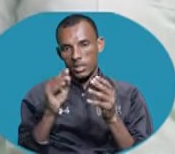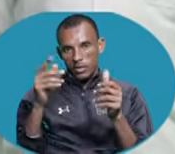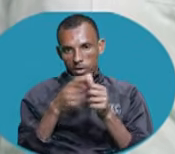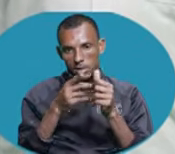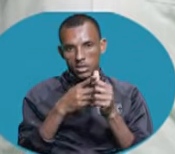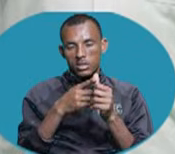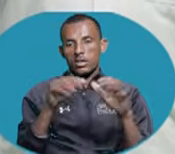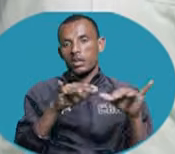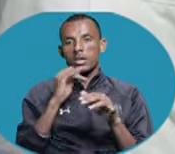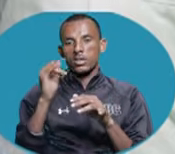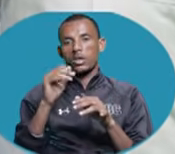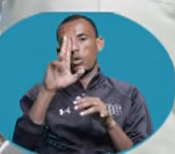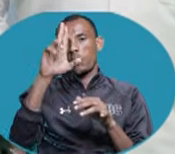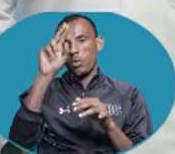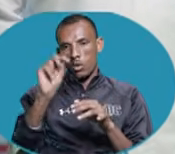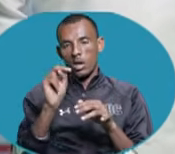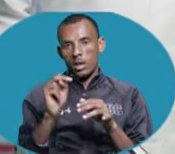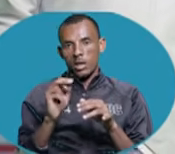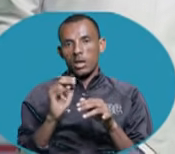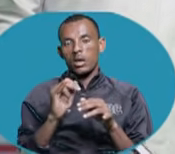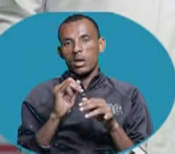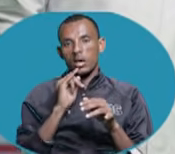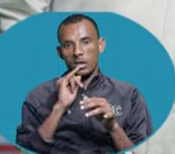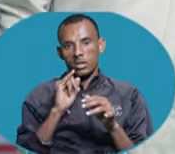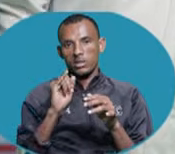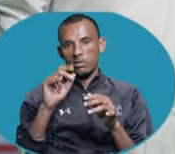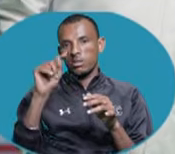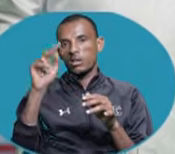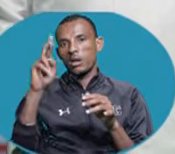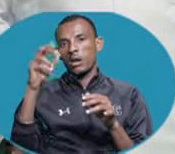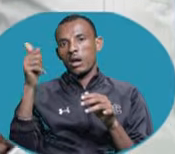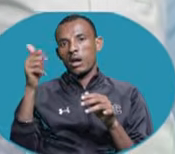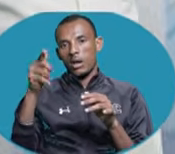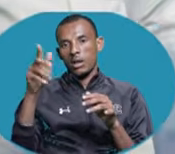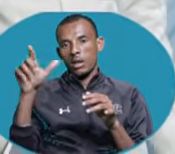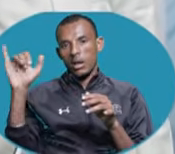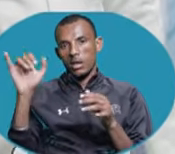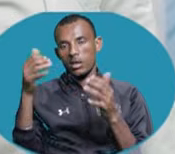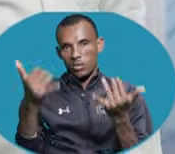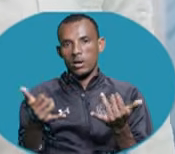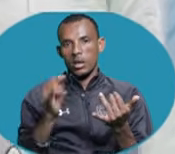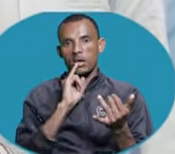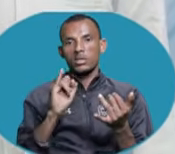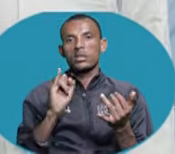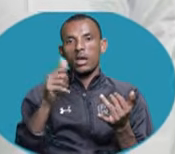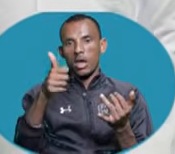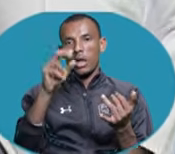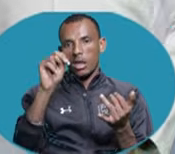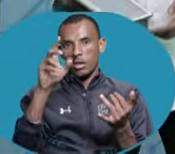General was Antonio Guterres. Antonio Guterres is from Portugal. The last